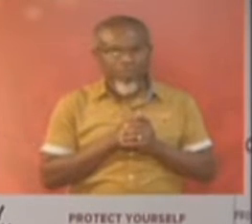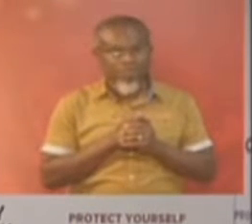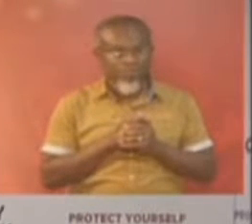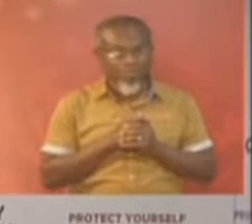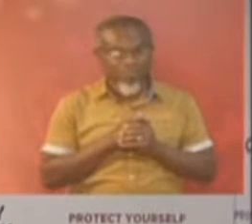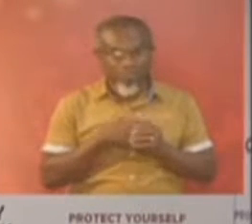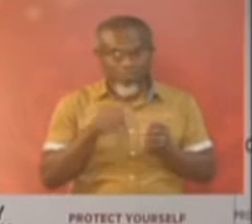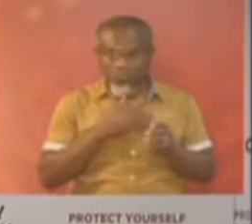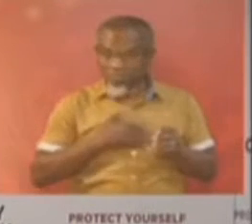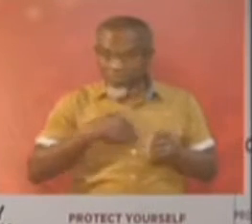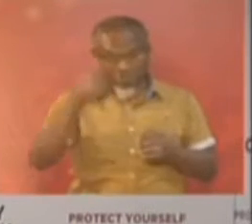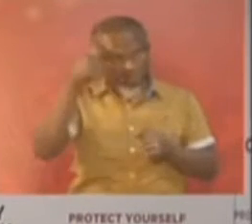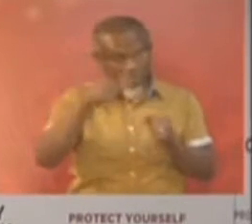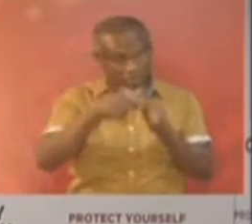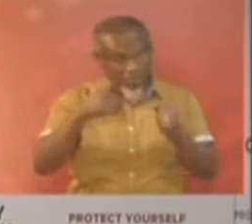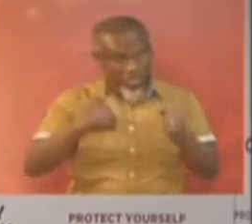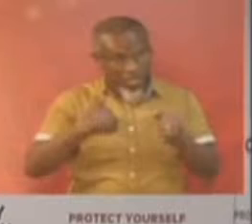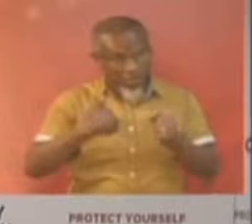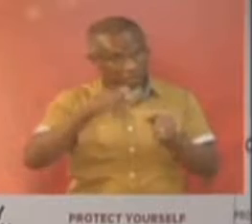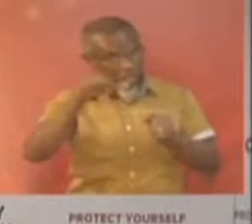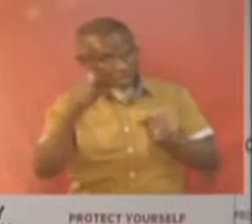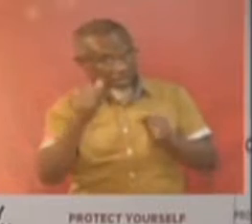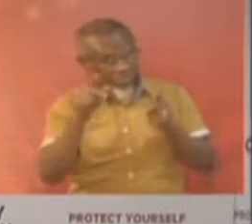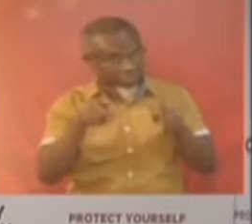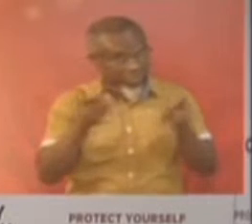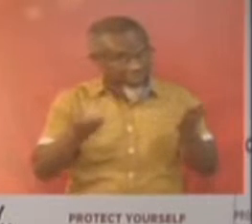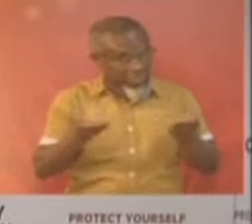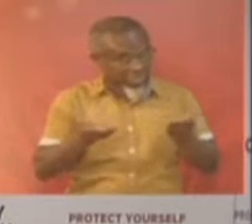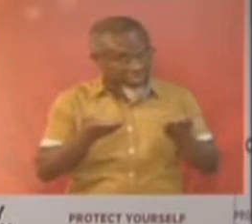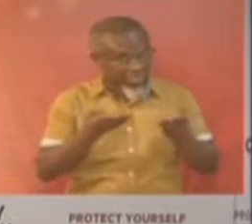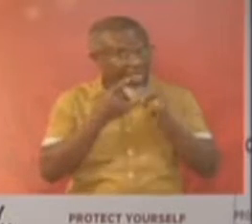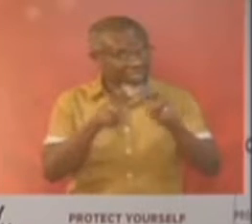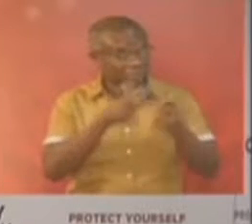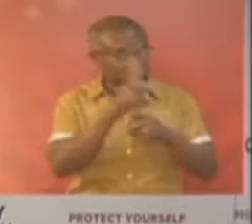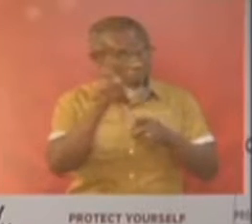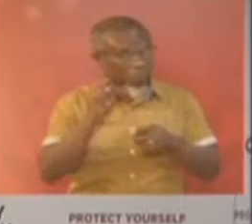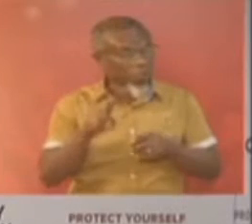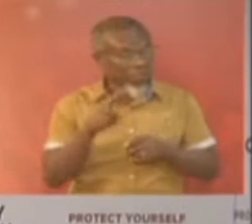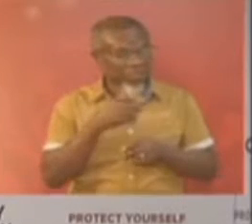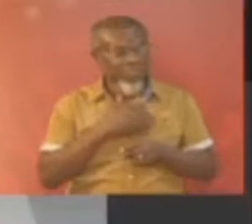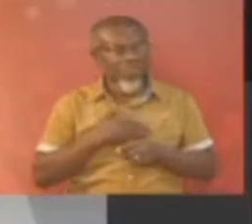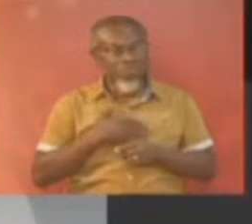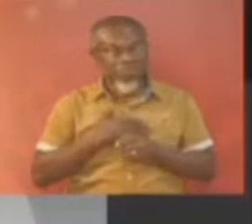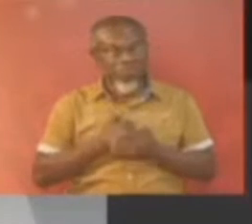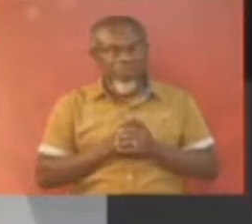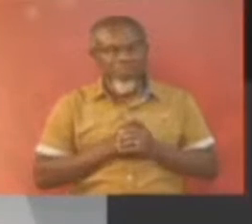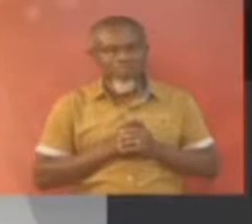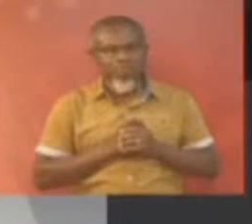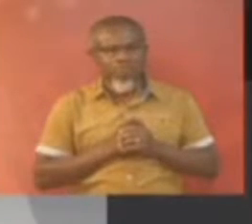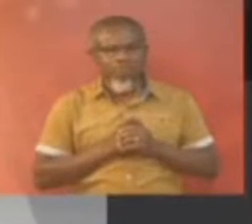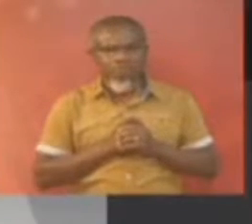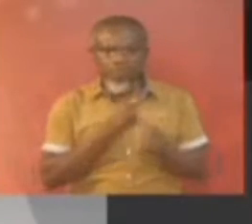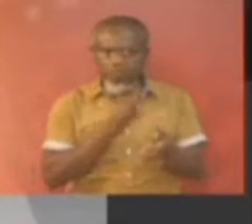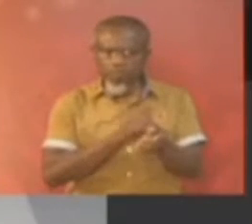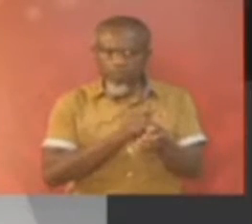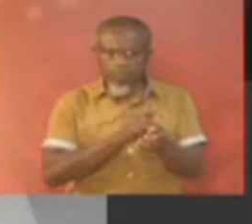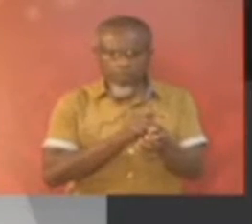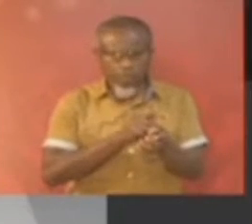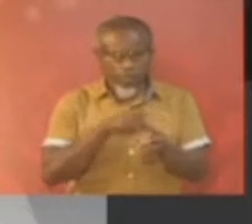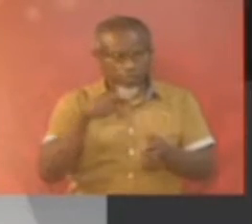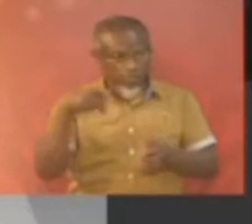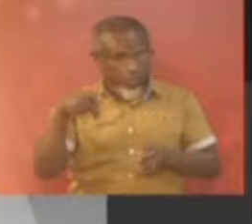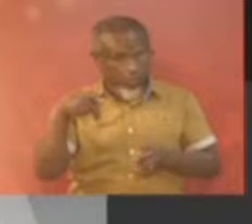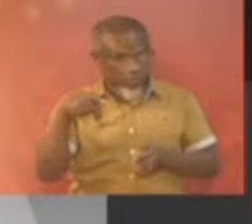And we go to a follow-up question from CNC3, please. Hi, thanks again. Dr. Parasram, has